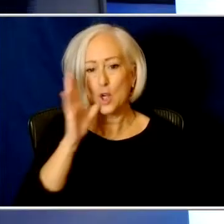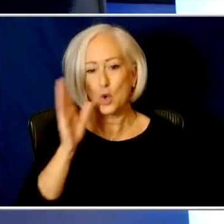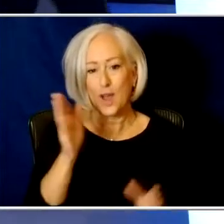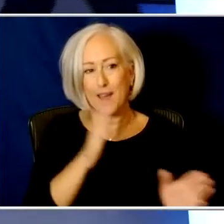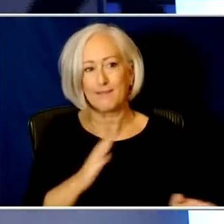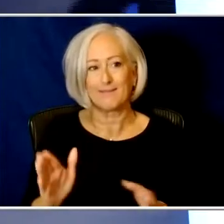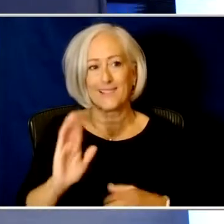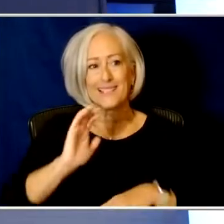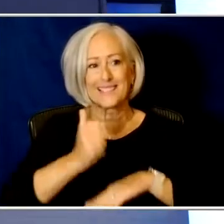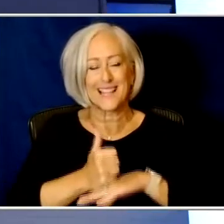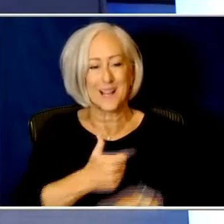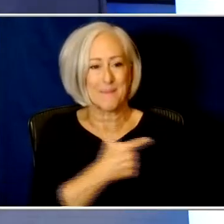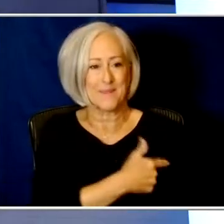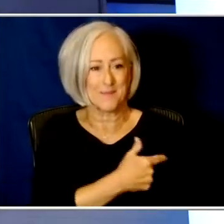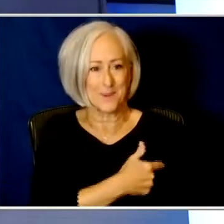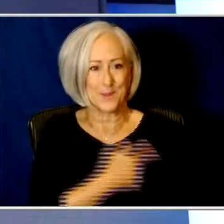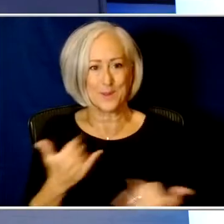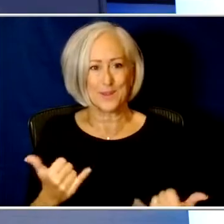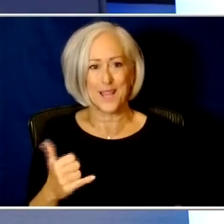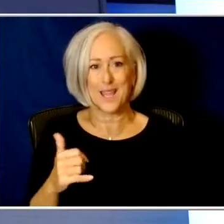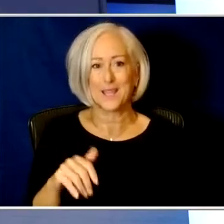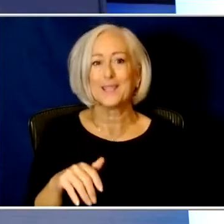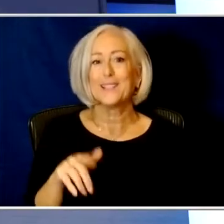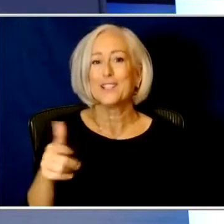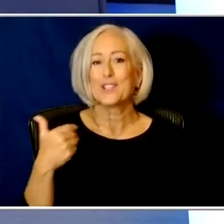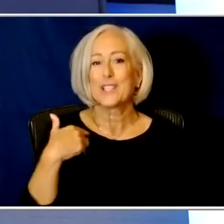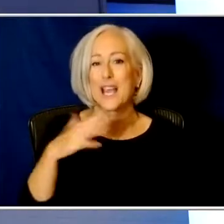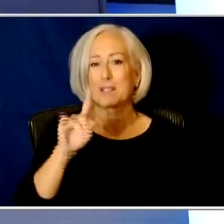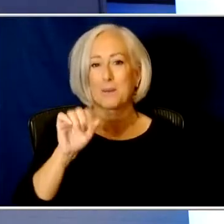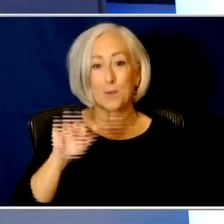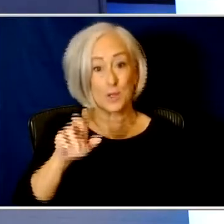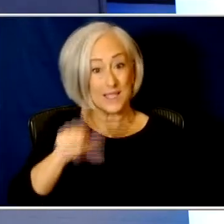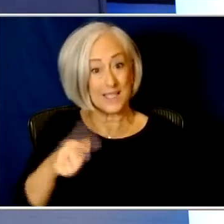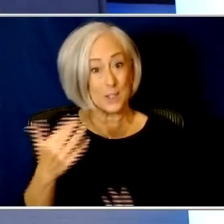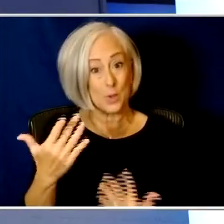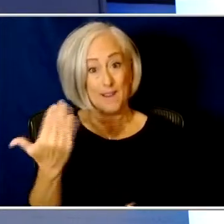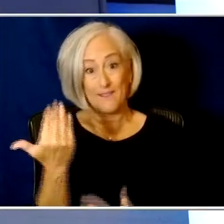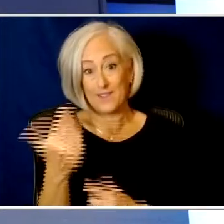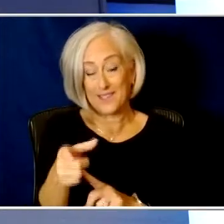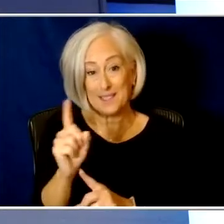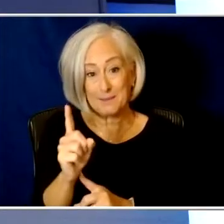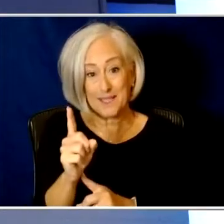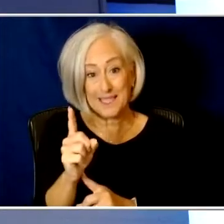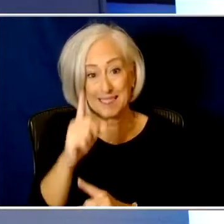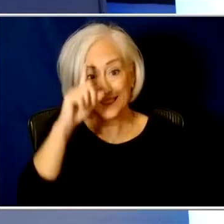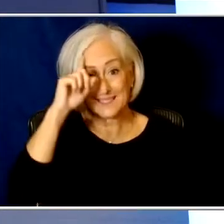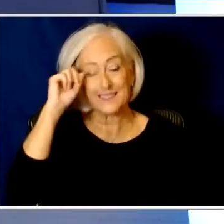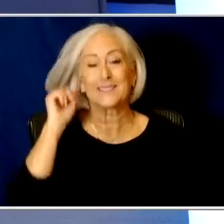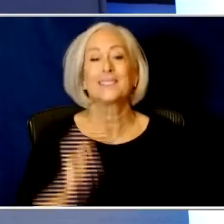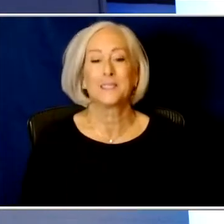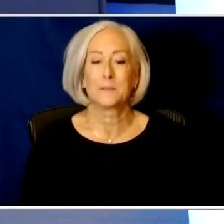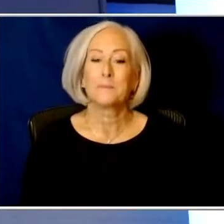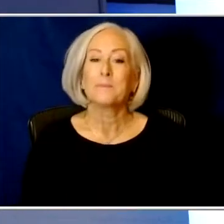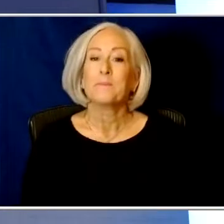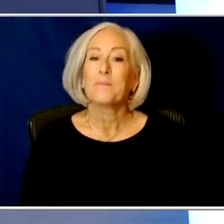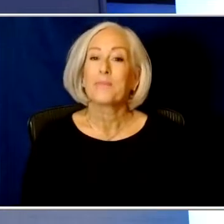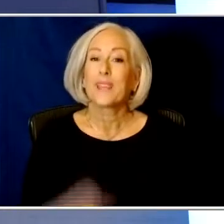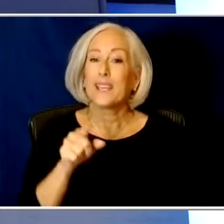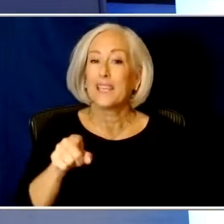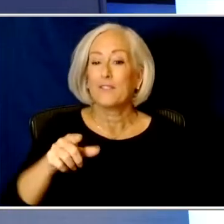booster, do we still need to wait the 15 minutes like the other COVID vaccines? Hi. So as long as you haven't had any